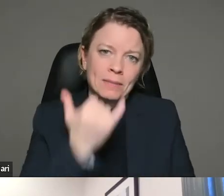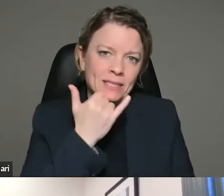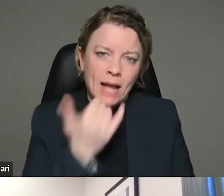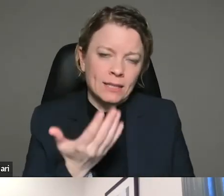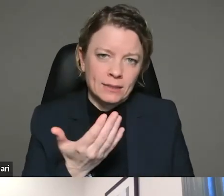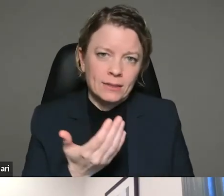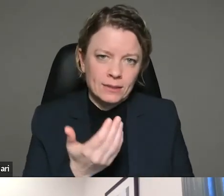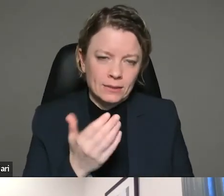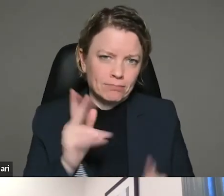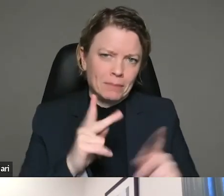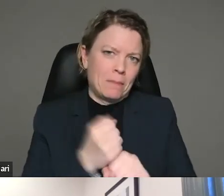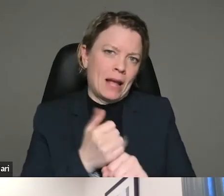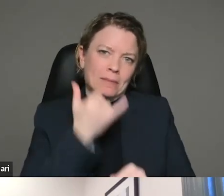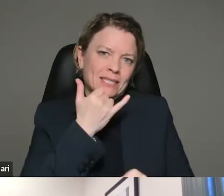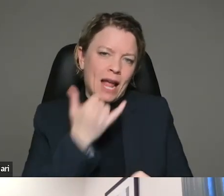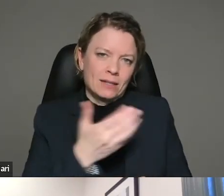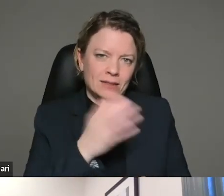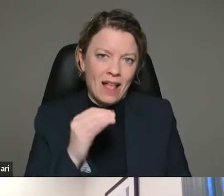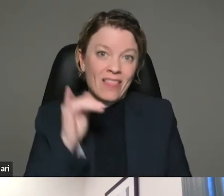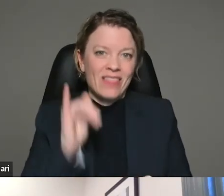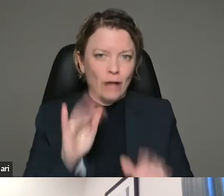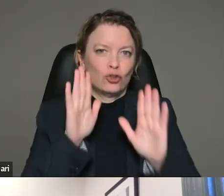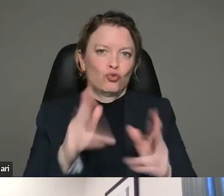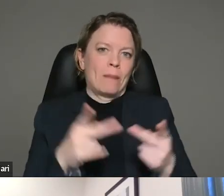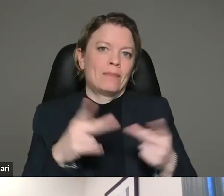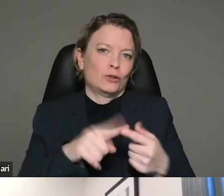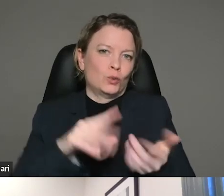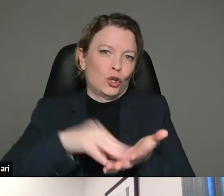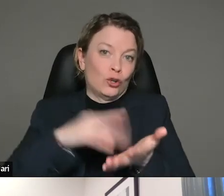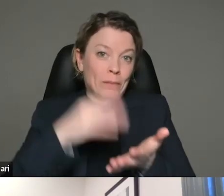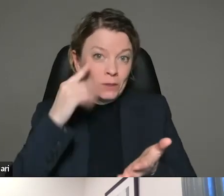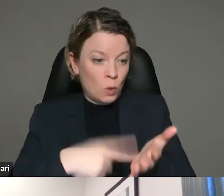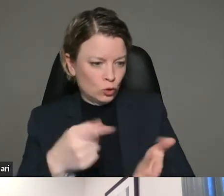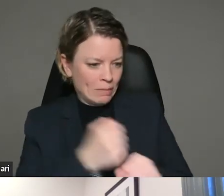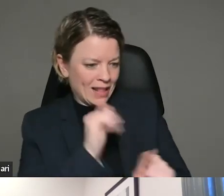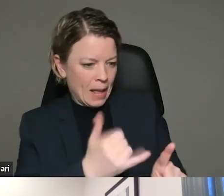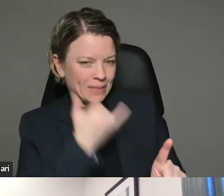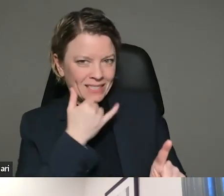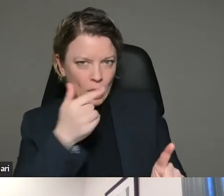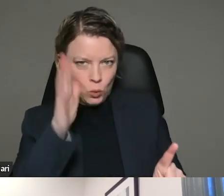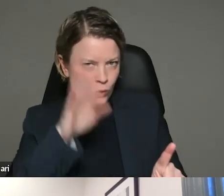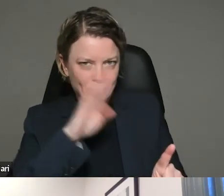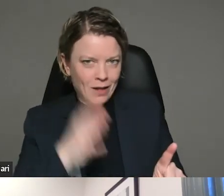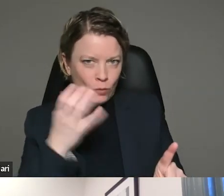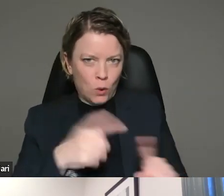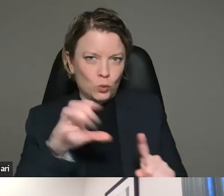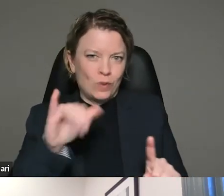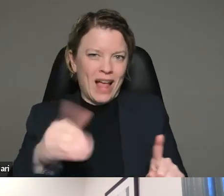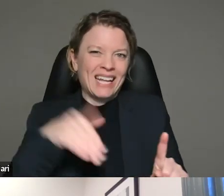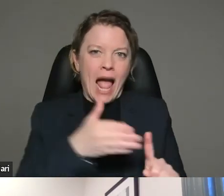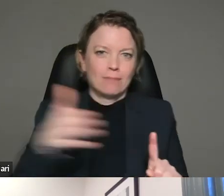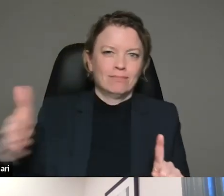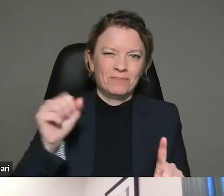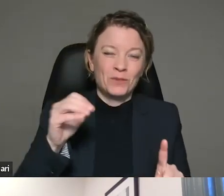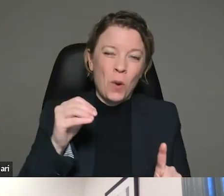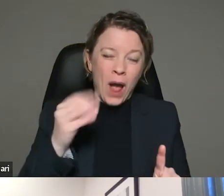I actually think that that's a great foundation to learn from, because once you make that mistake, you're going to make sure you never do it again. So it's a hard lesson to